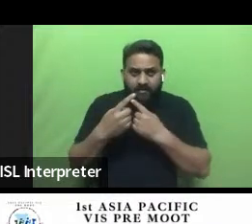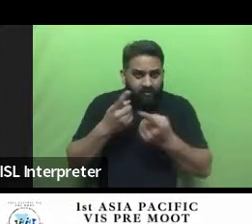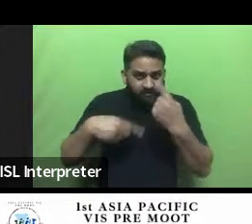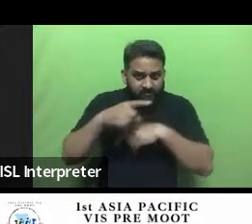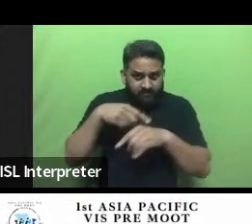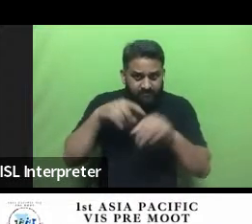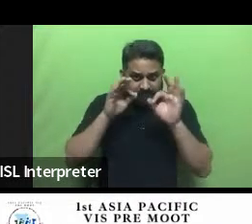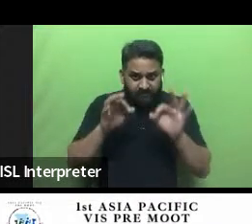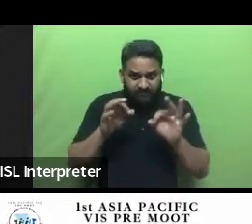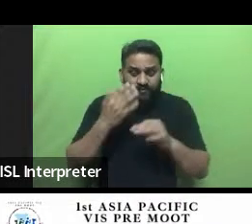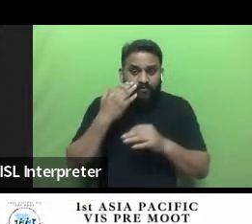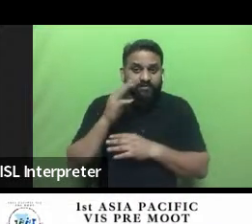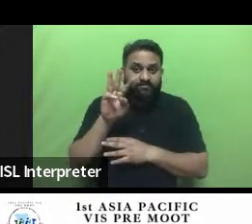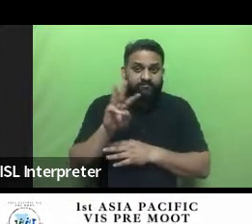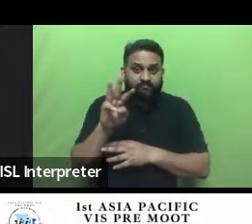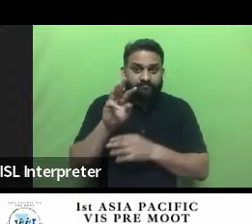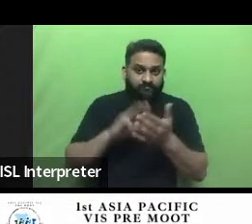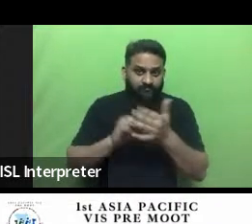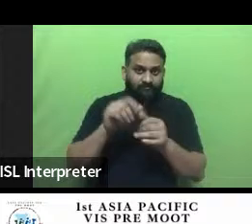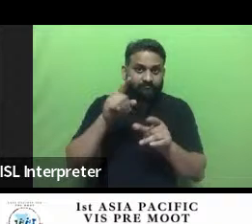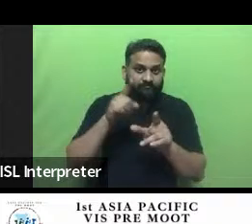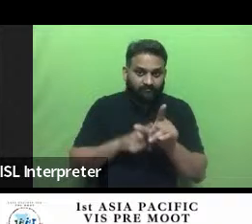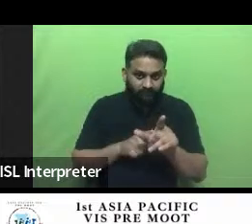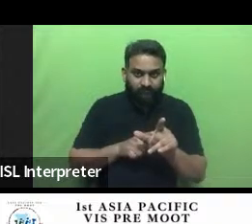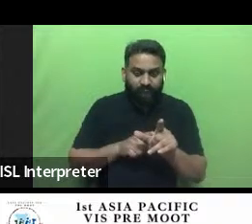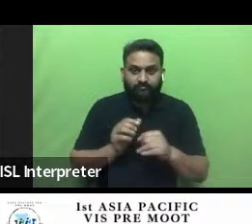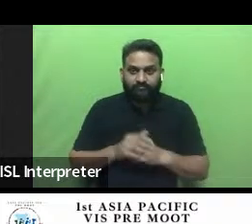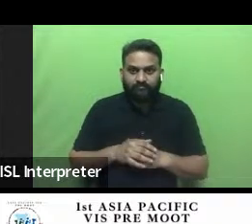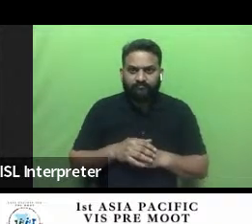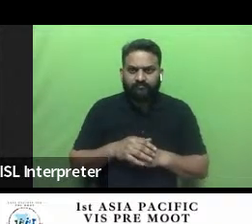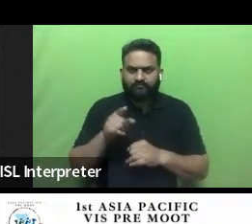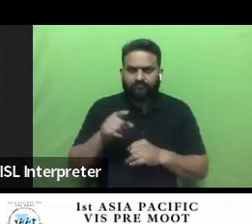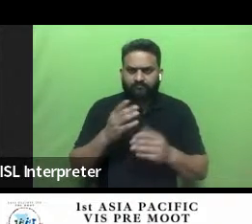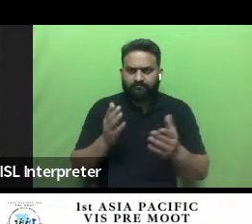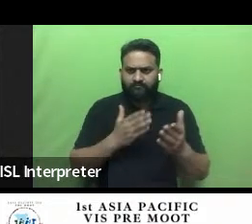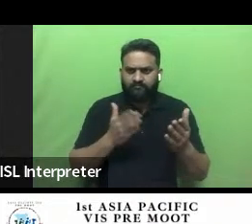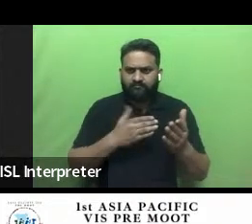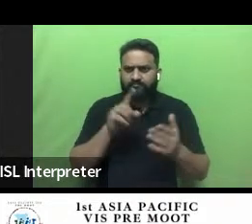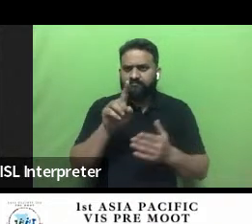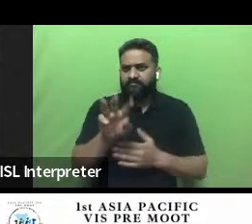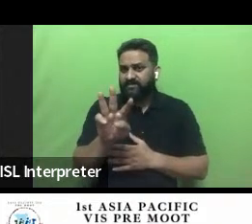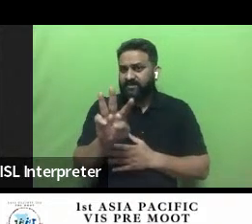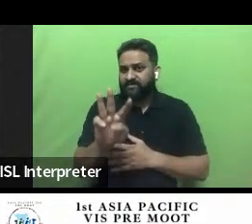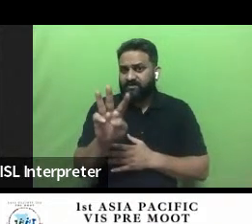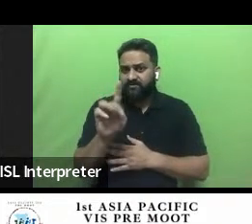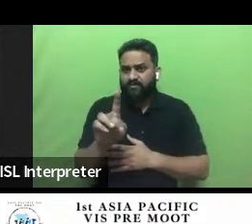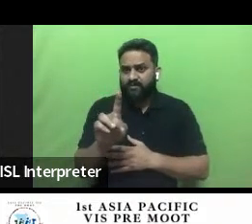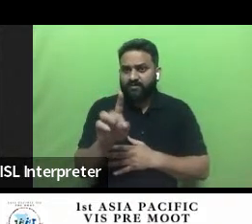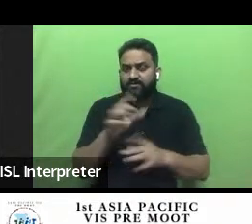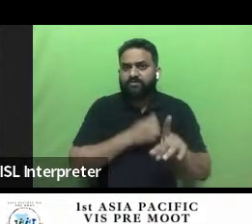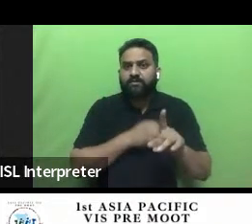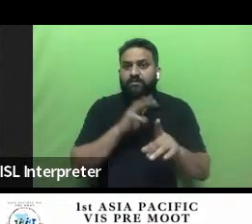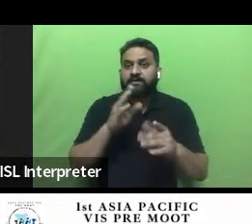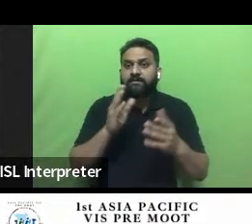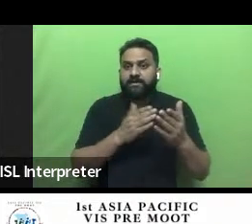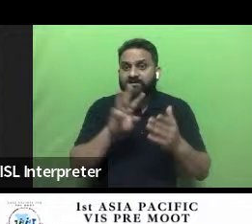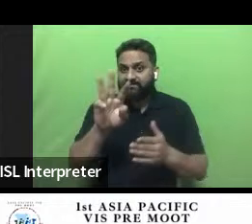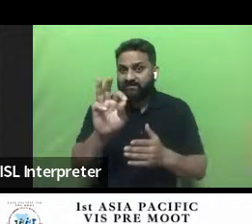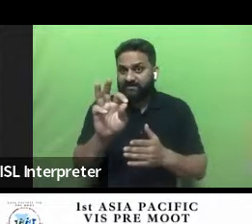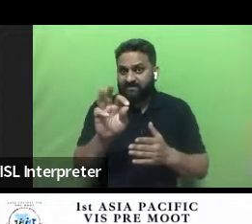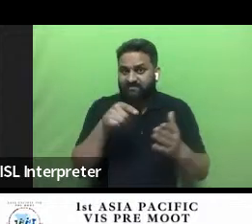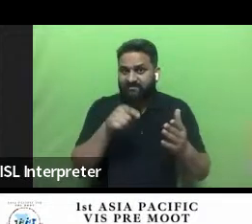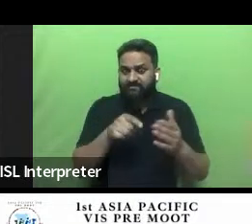was on 3rd May, as provided on page 31 of page 30 of the record. If